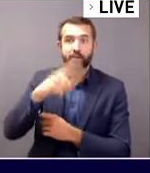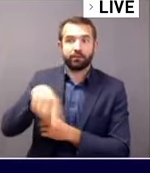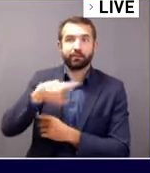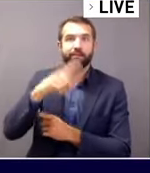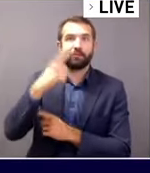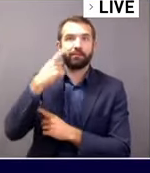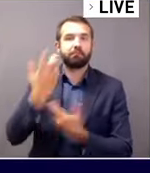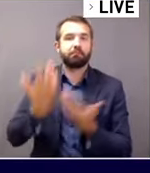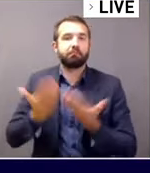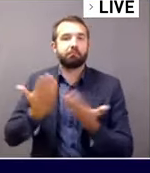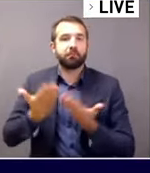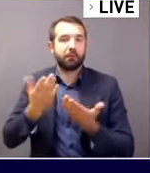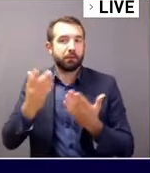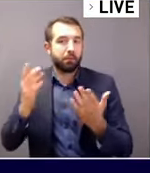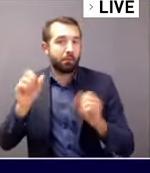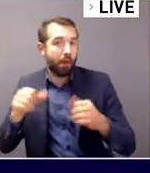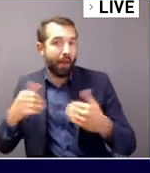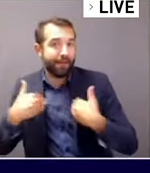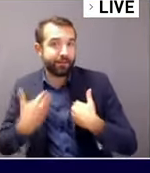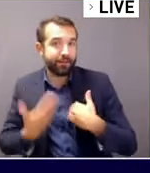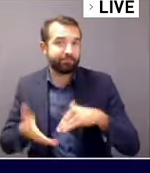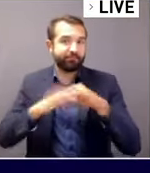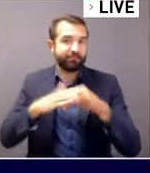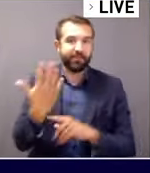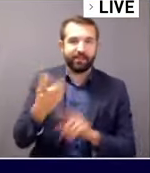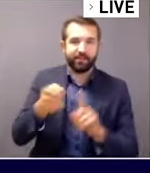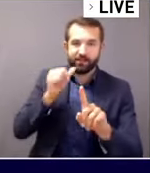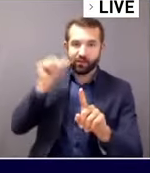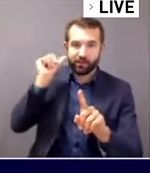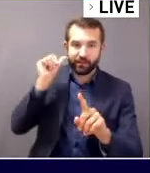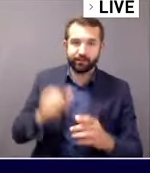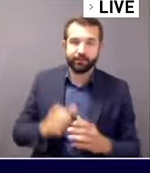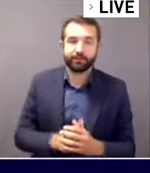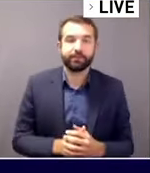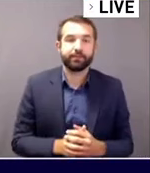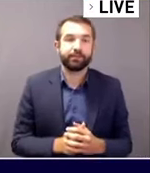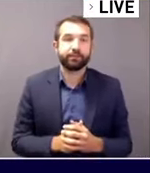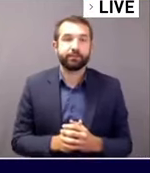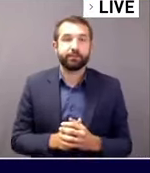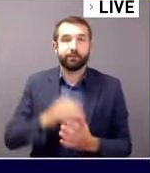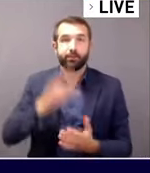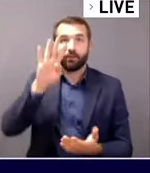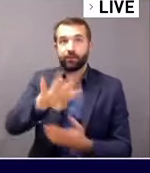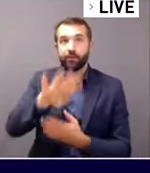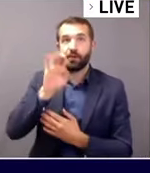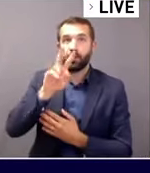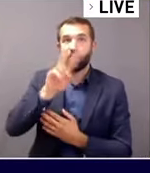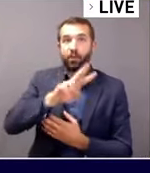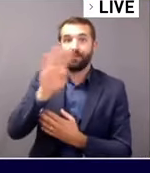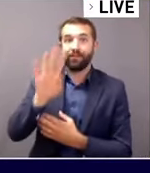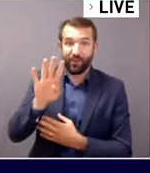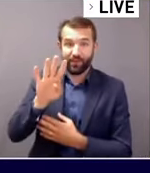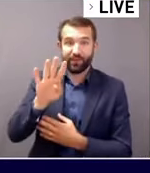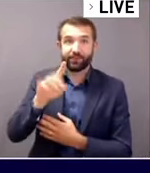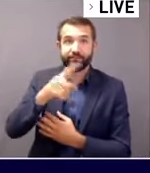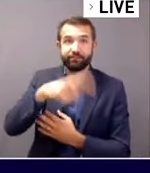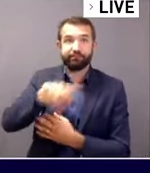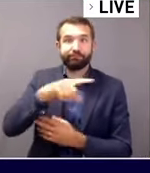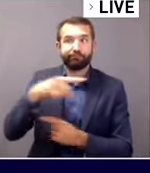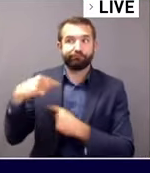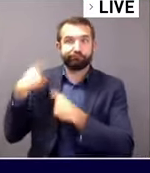an increase of 5. Overall across the state, 424 individuals have been